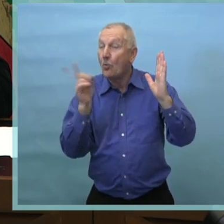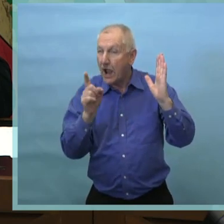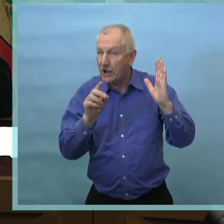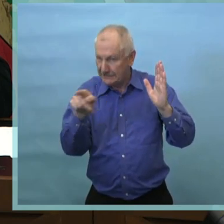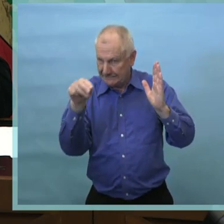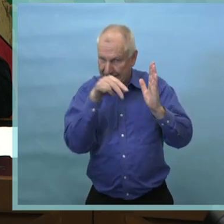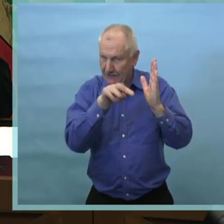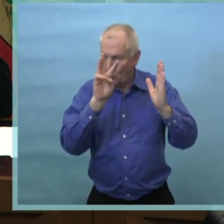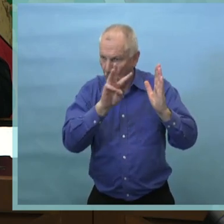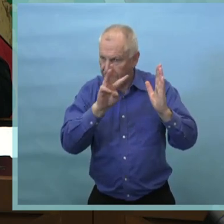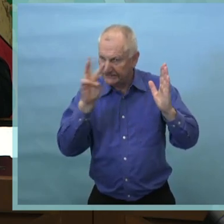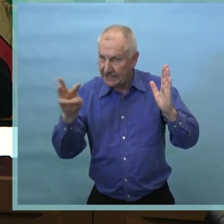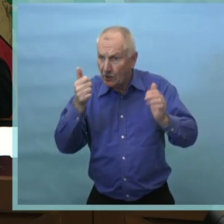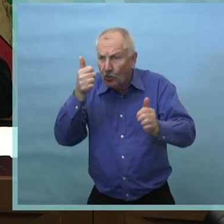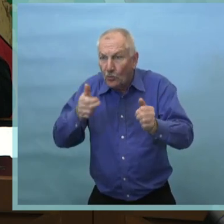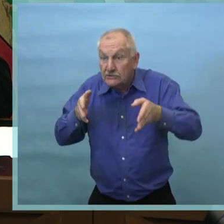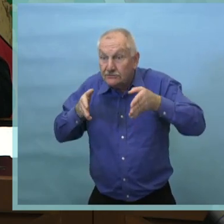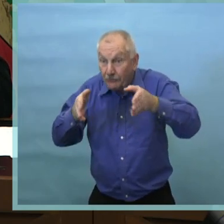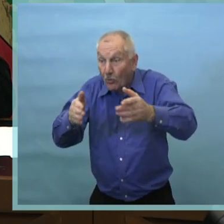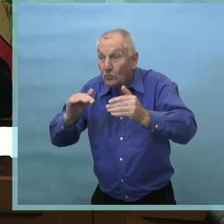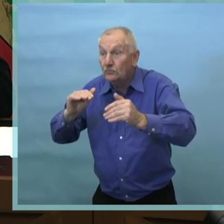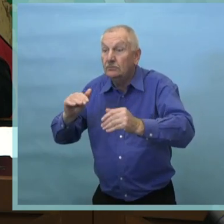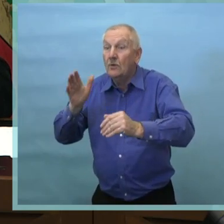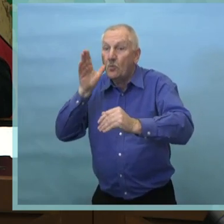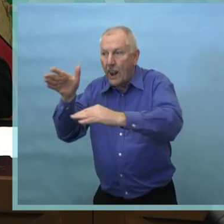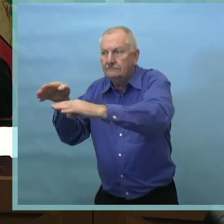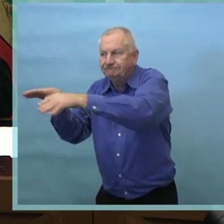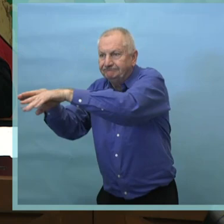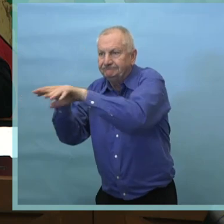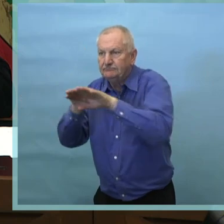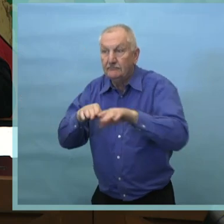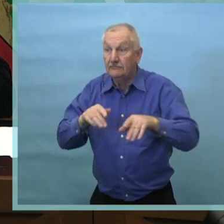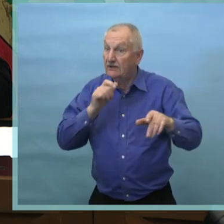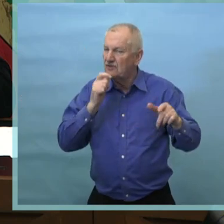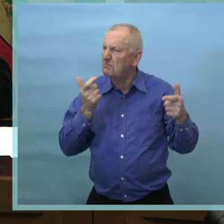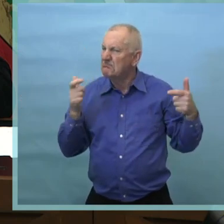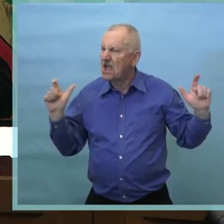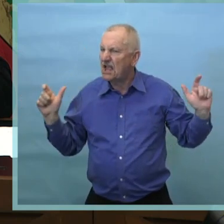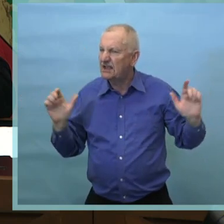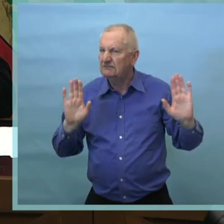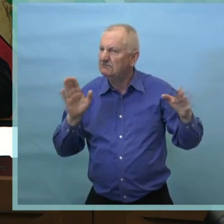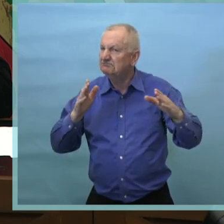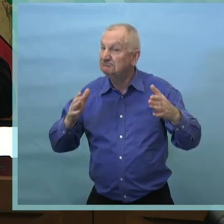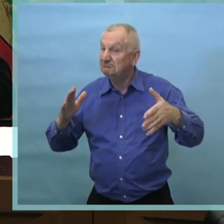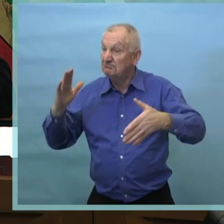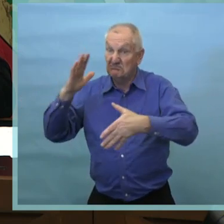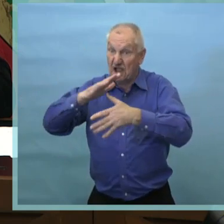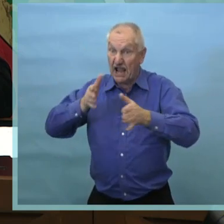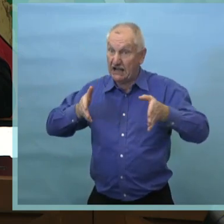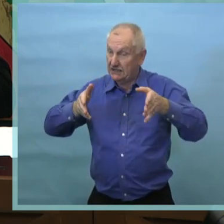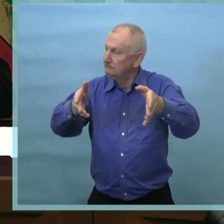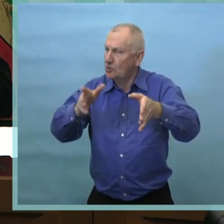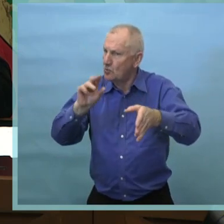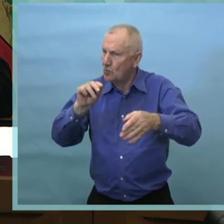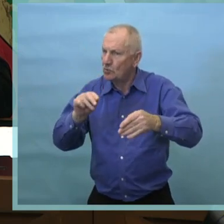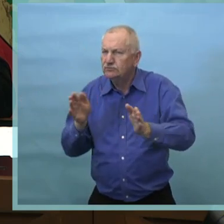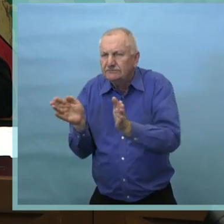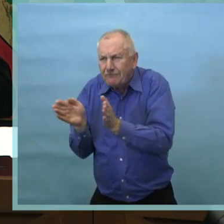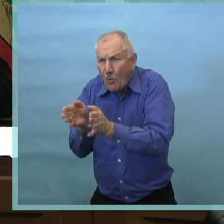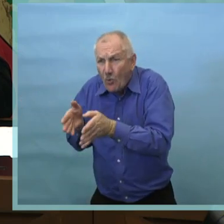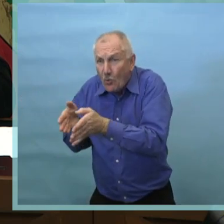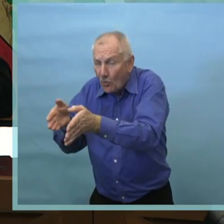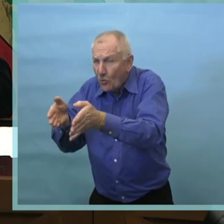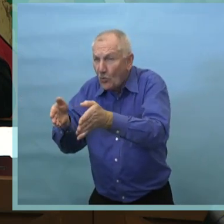roads have been closed. They are, by and large, minor roads. They're not going to change the life of a lot of